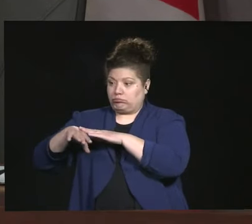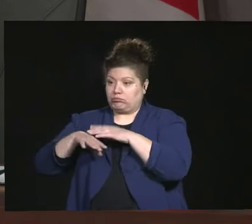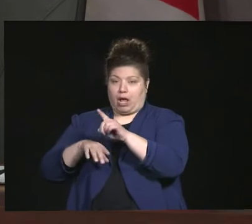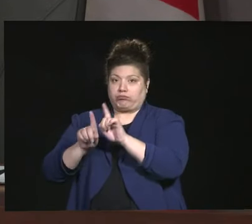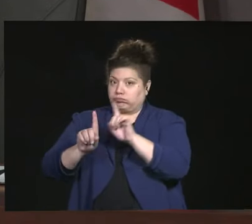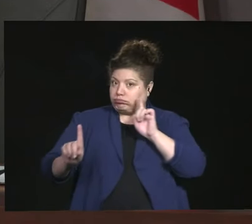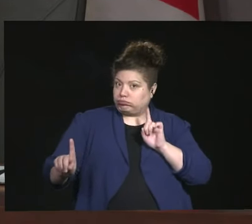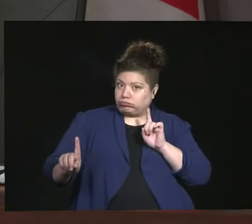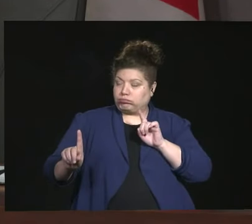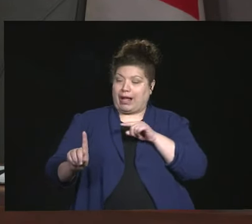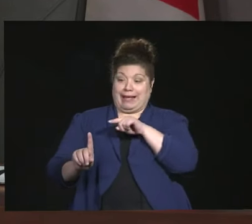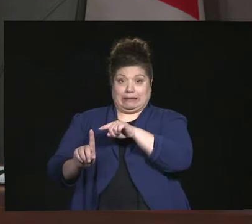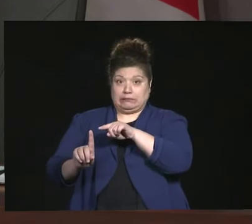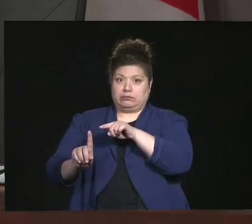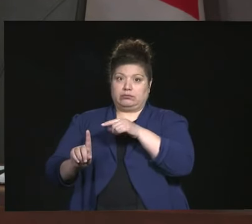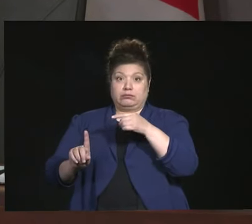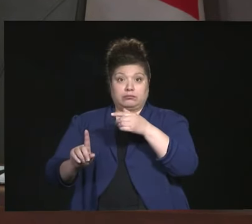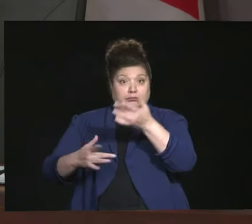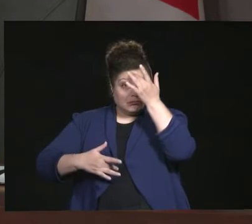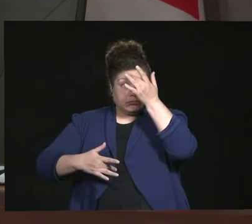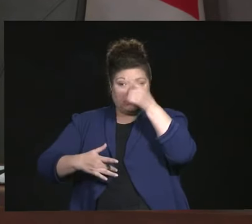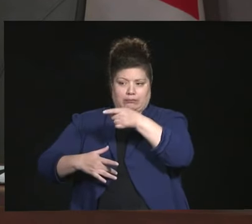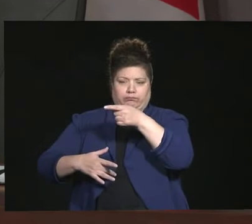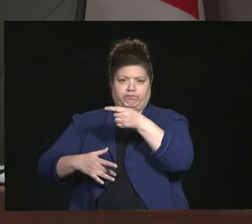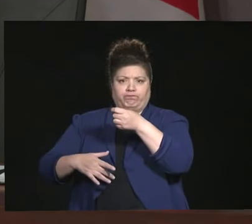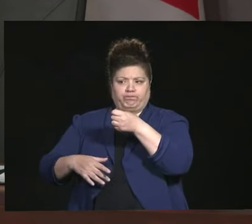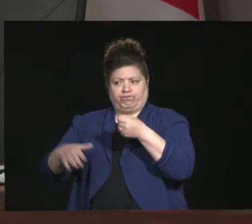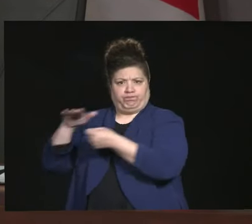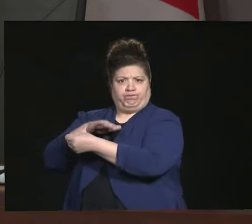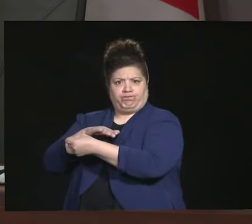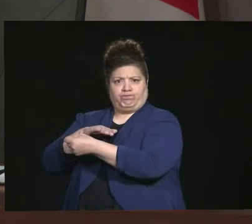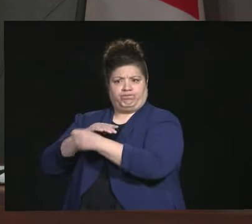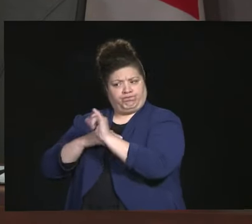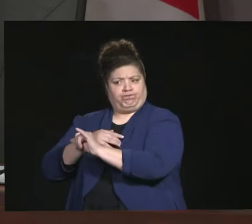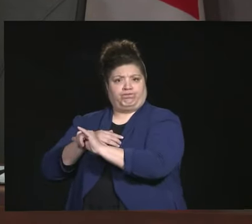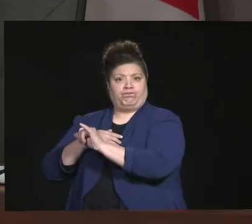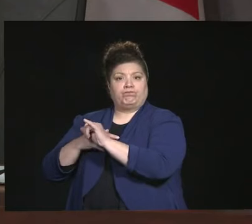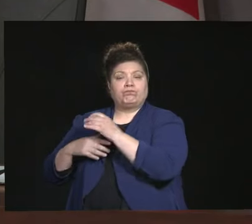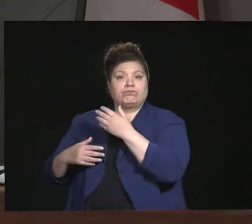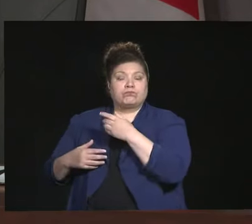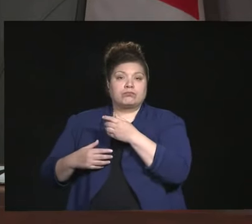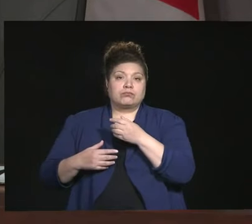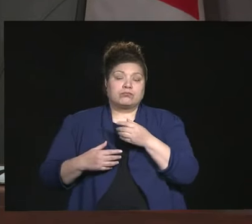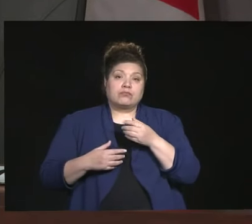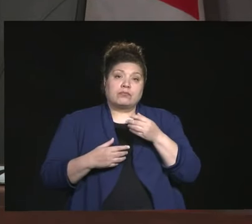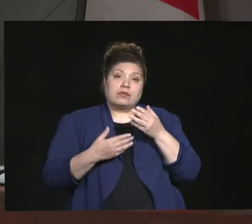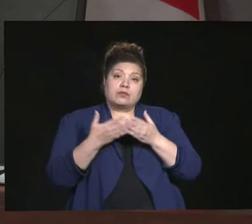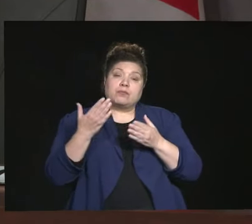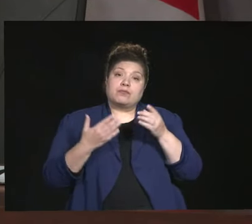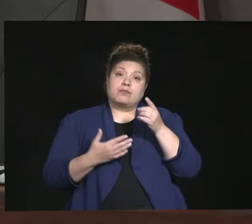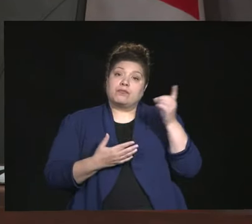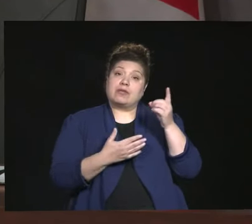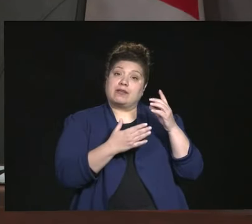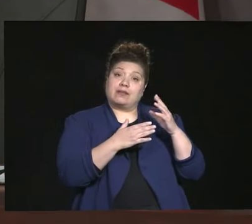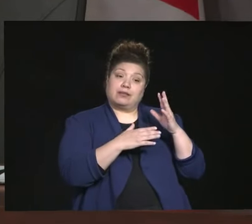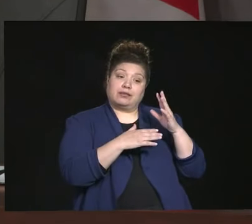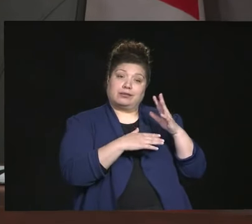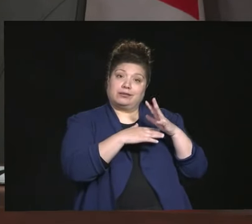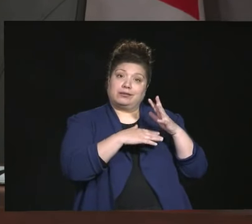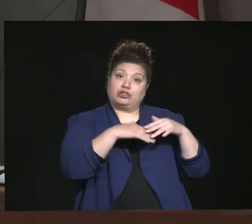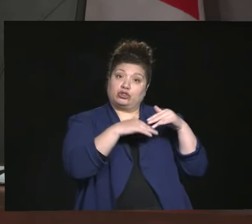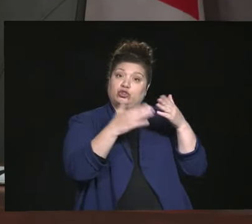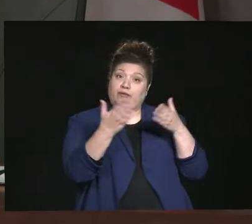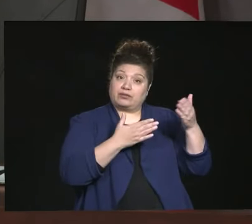community. And of course, colleagues from Indigenous Services Canada are in close touch